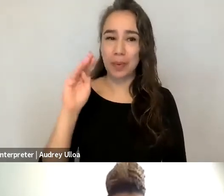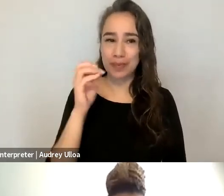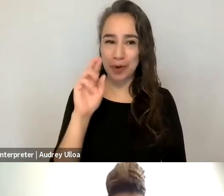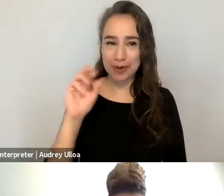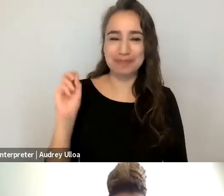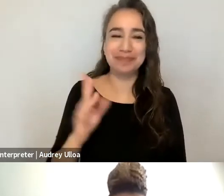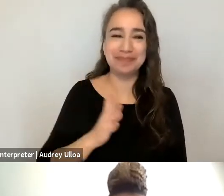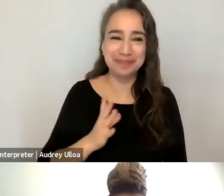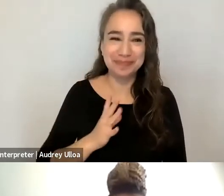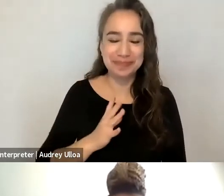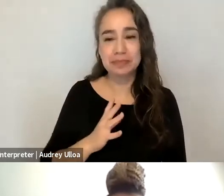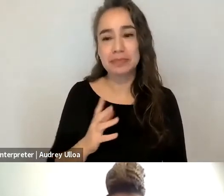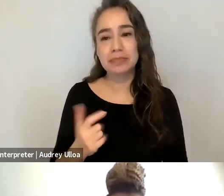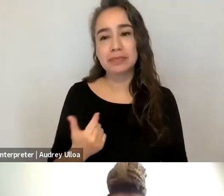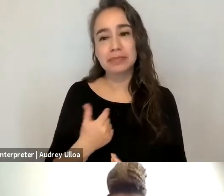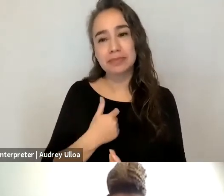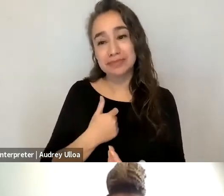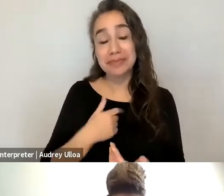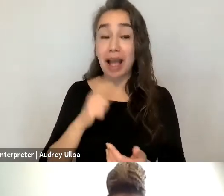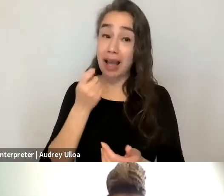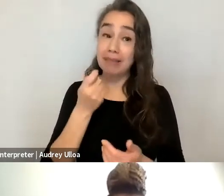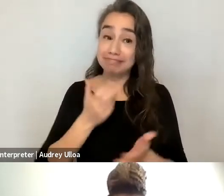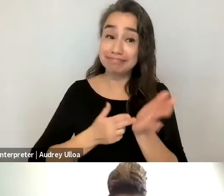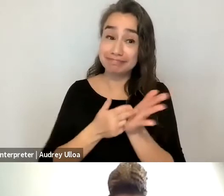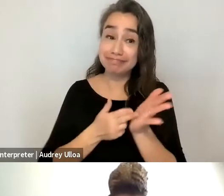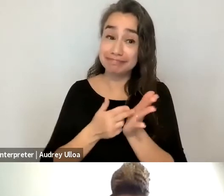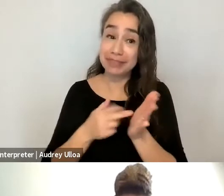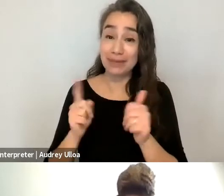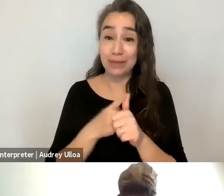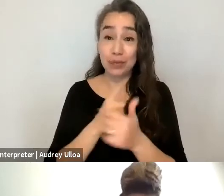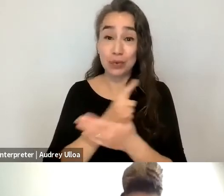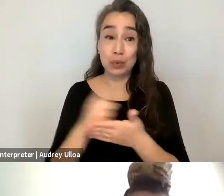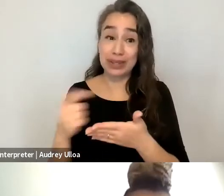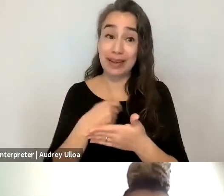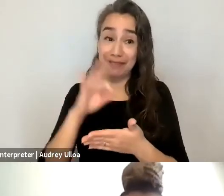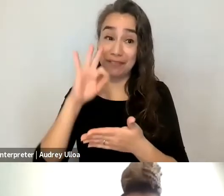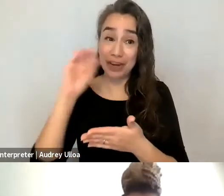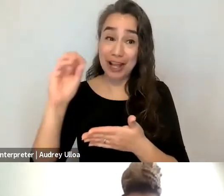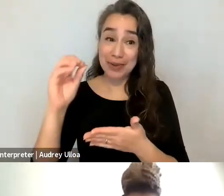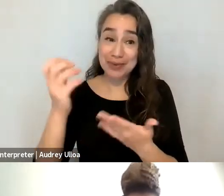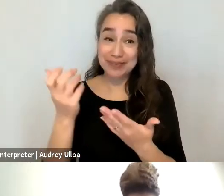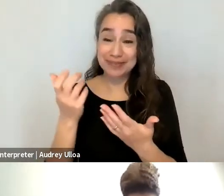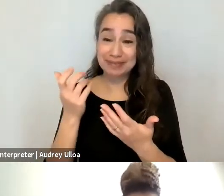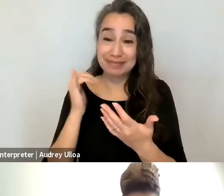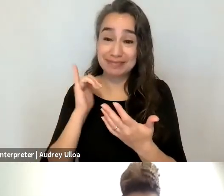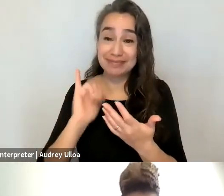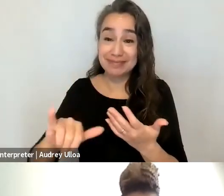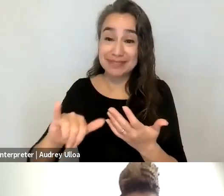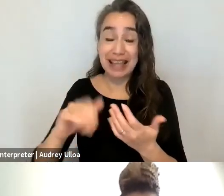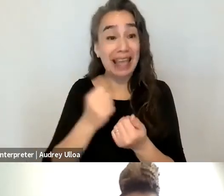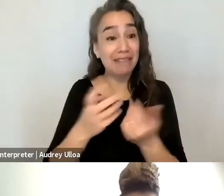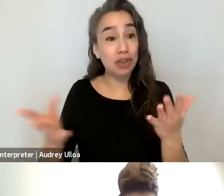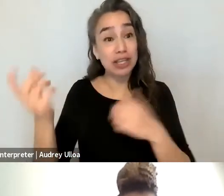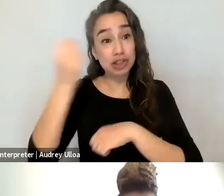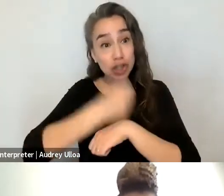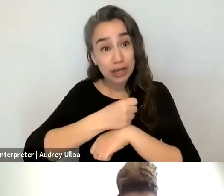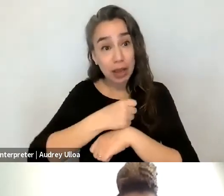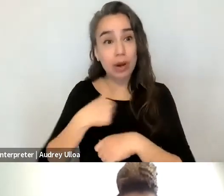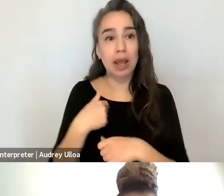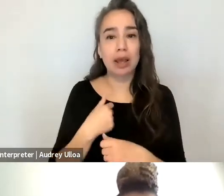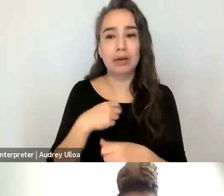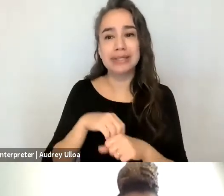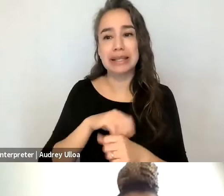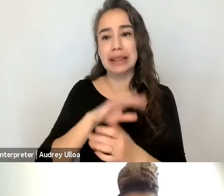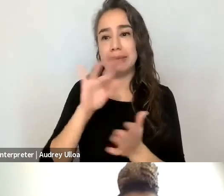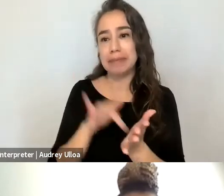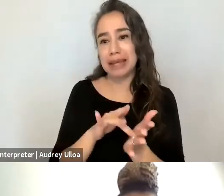I kind of like freaked out a little bit that first week during the pandemic. After everything shut down, I was actually in the middle of